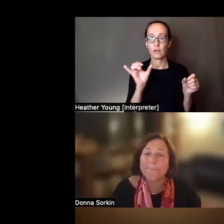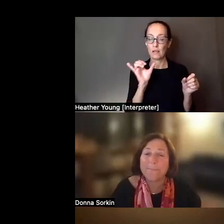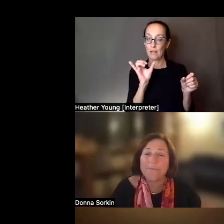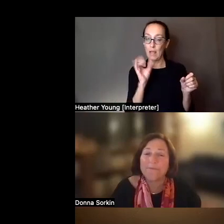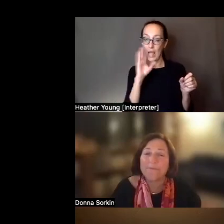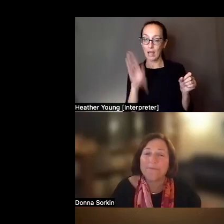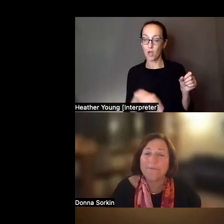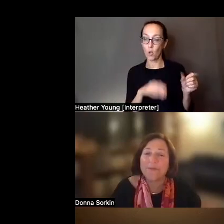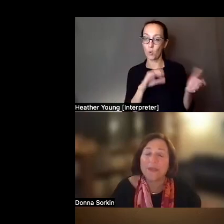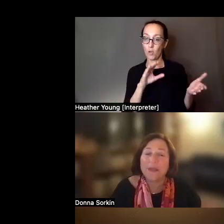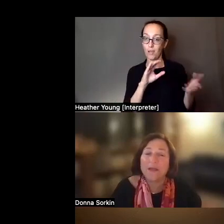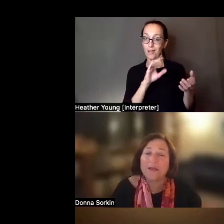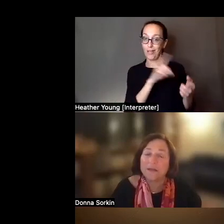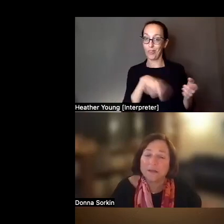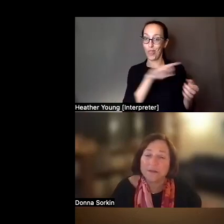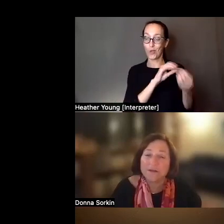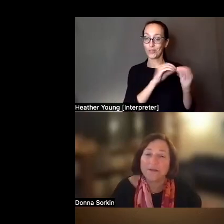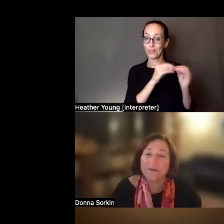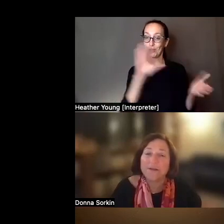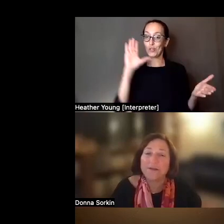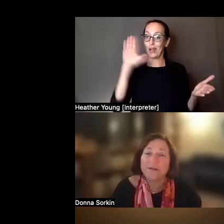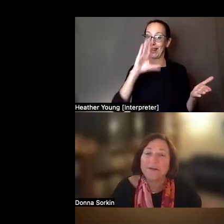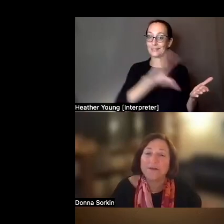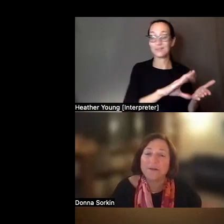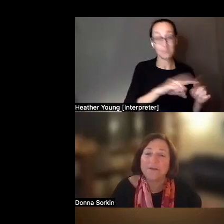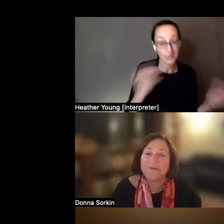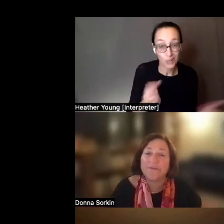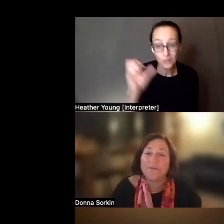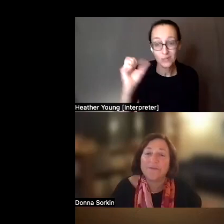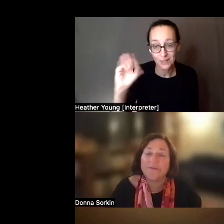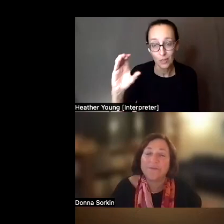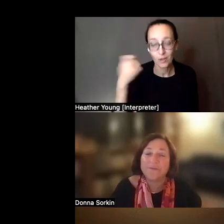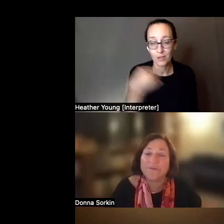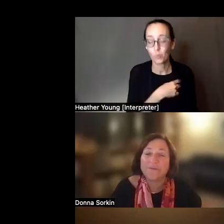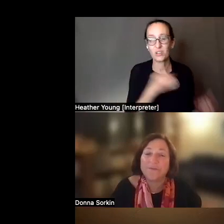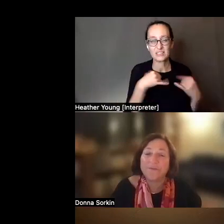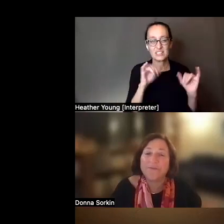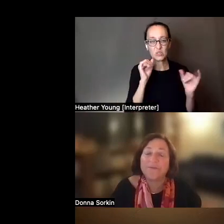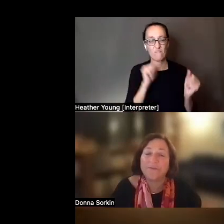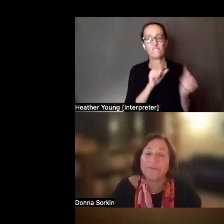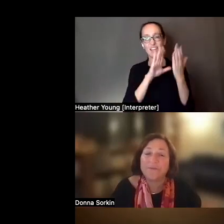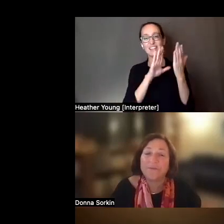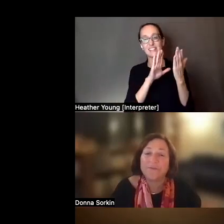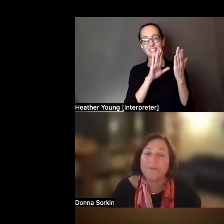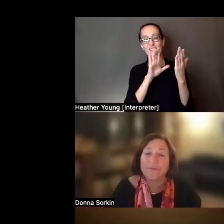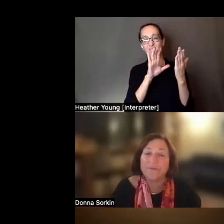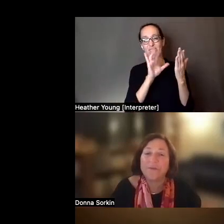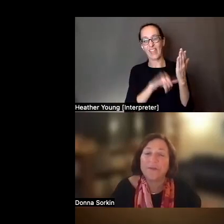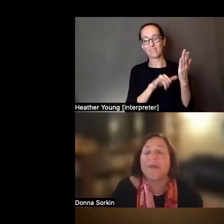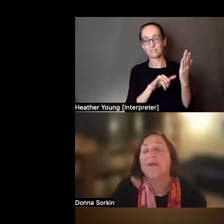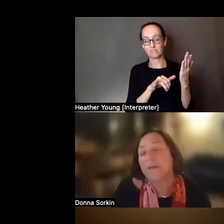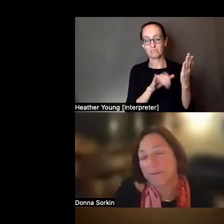lessening, but we, still find ourselves in South Carolina facing that a lot. So I really was just kind of trying to clarify